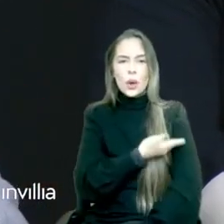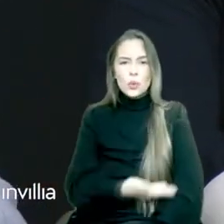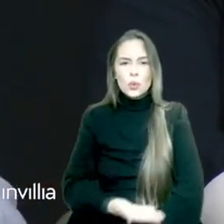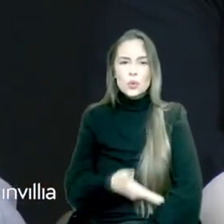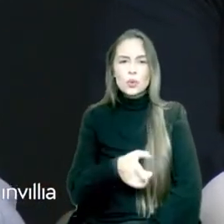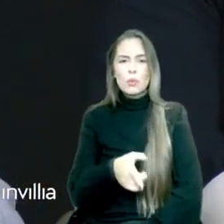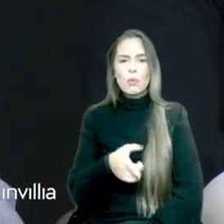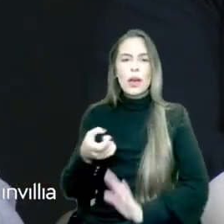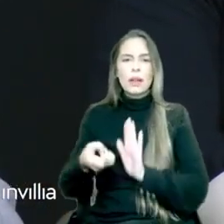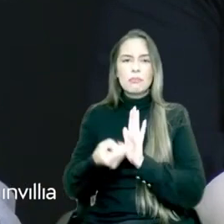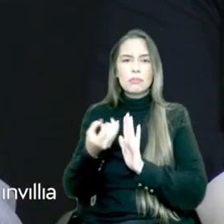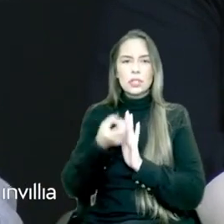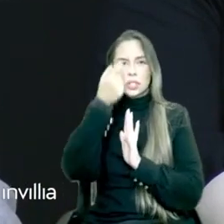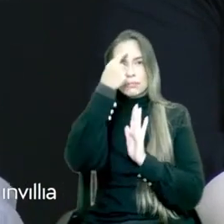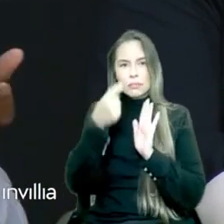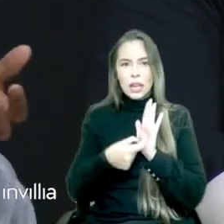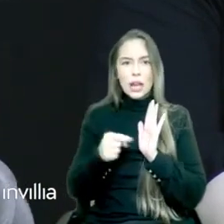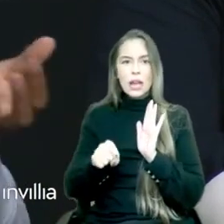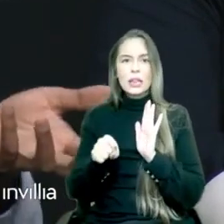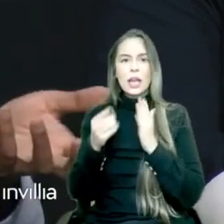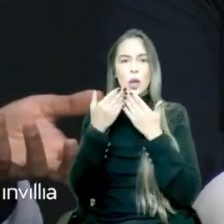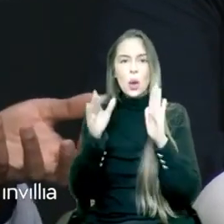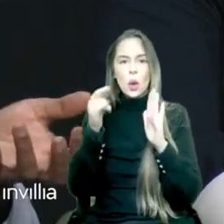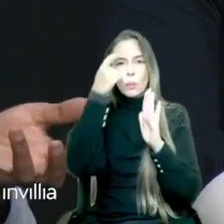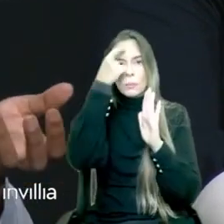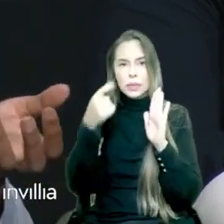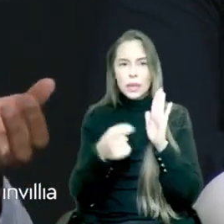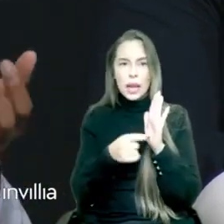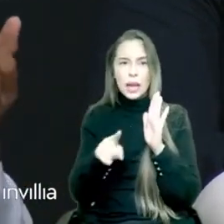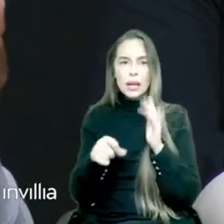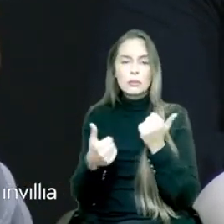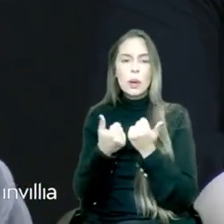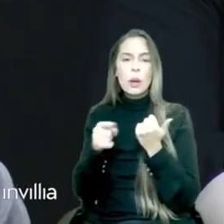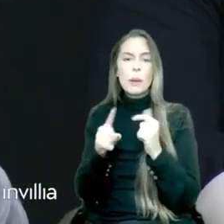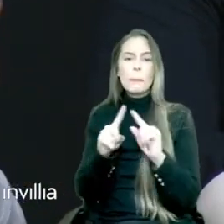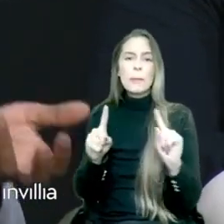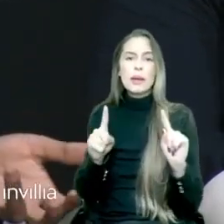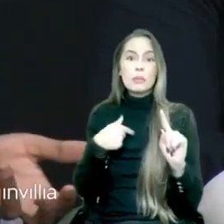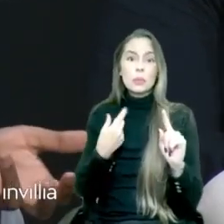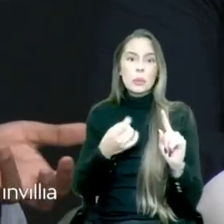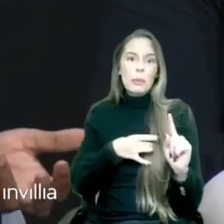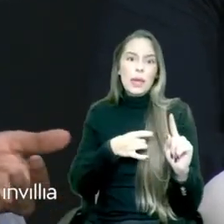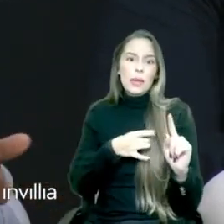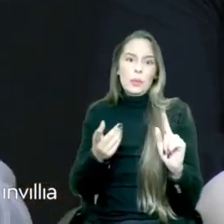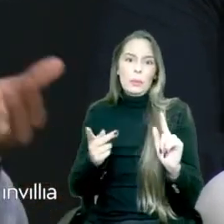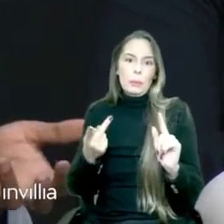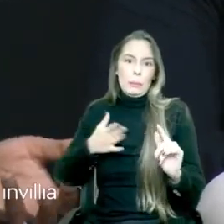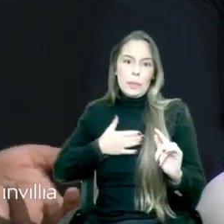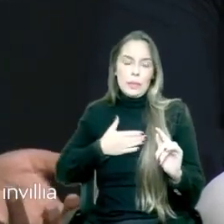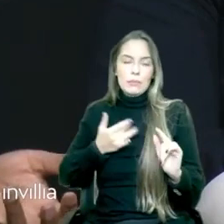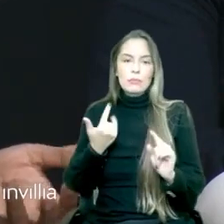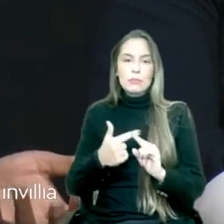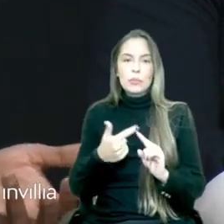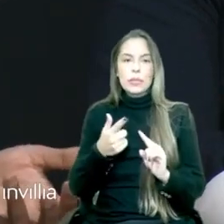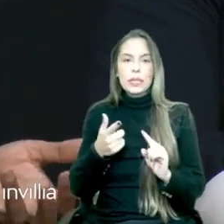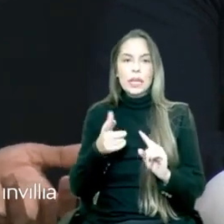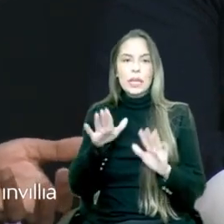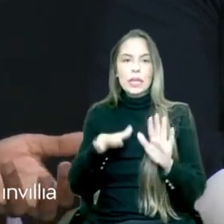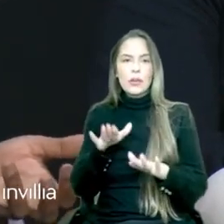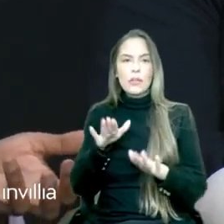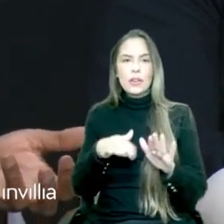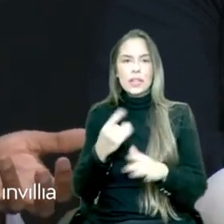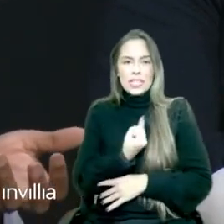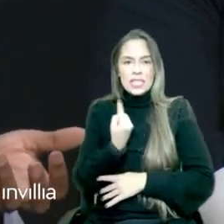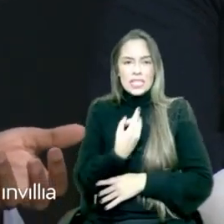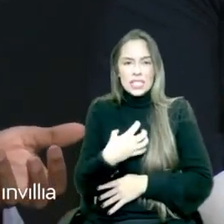with OpenAI's Fold, it was very scary for me. You will come to a place where loneliness could become a